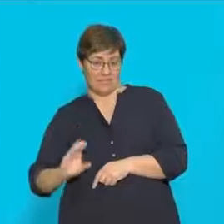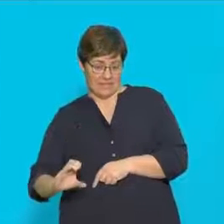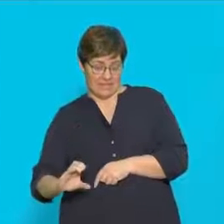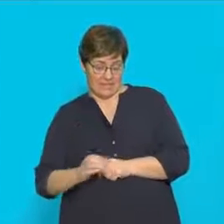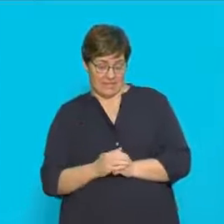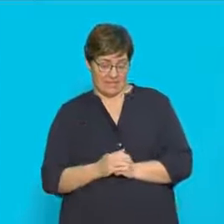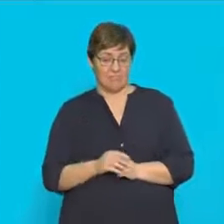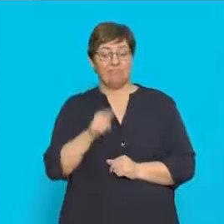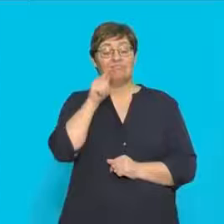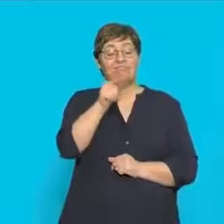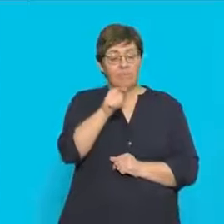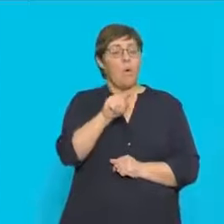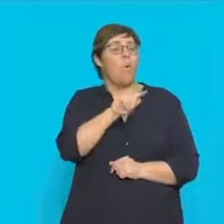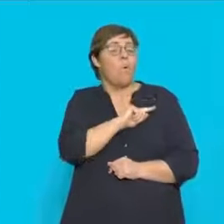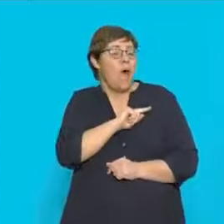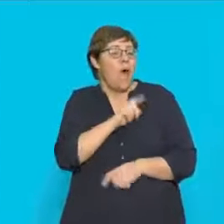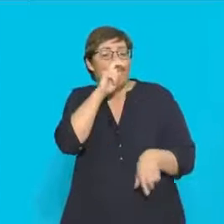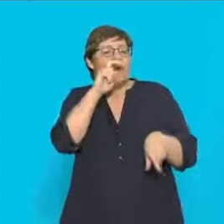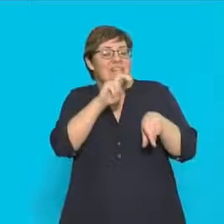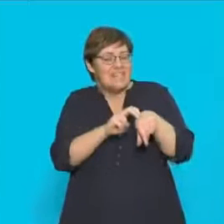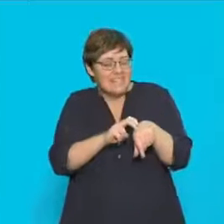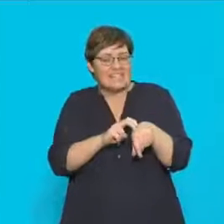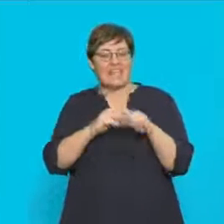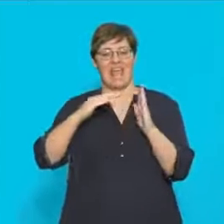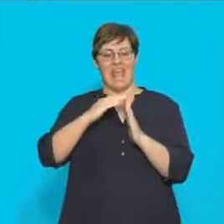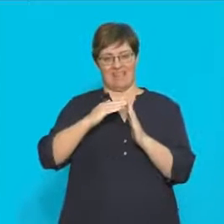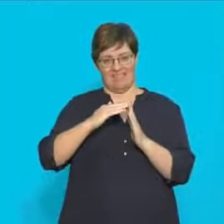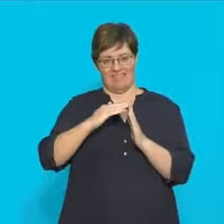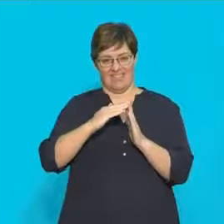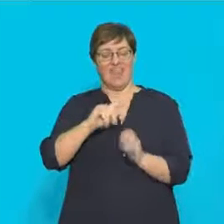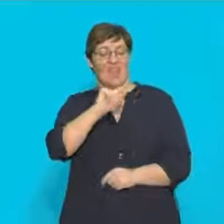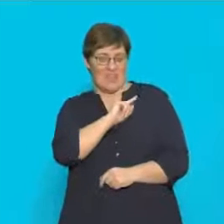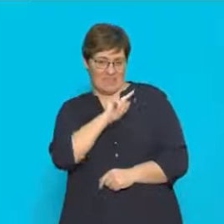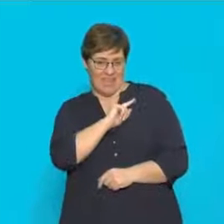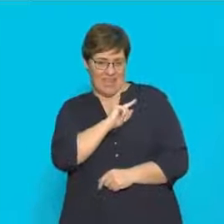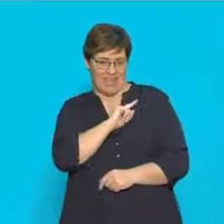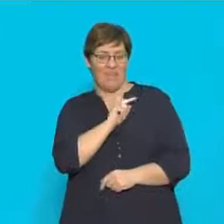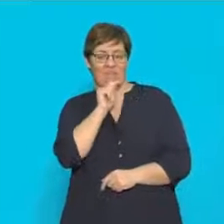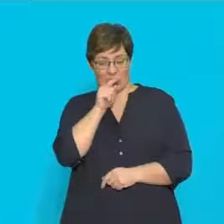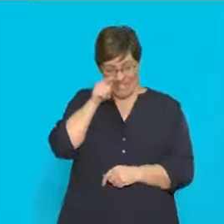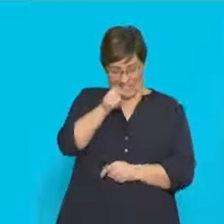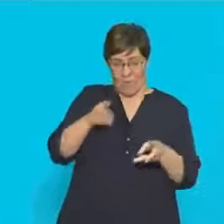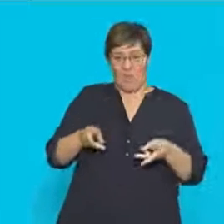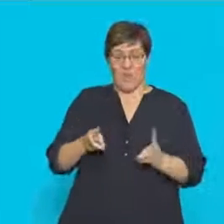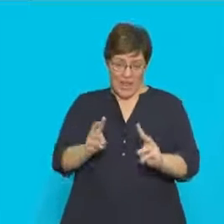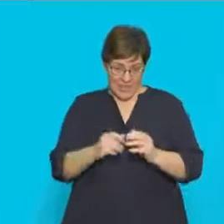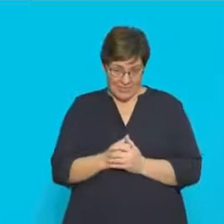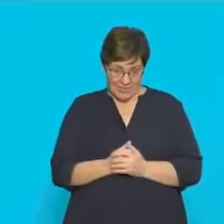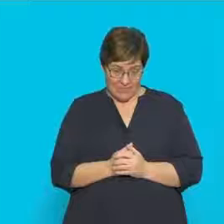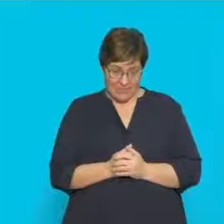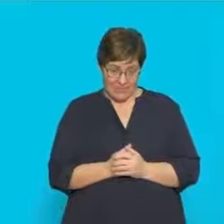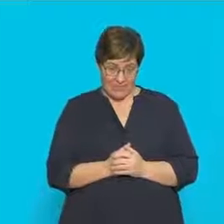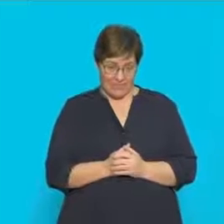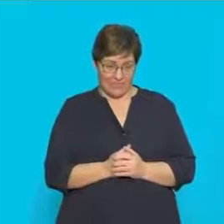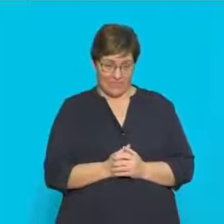C. This version of the sine rule we use predominantly when we're trying to find